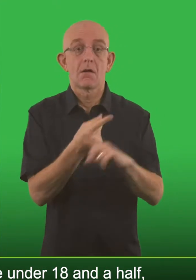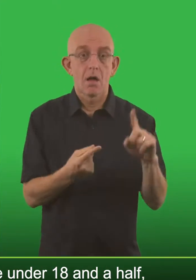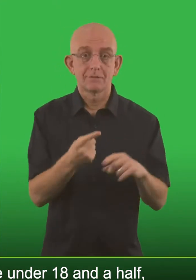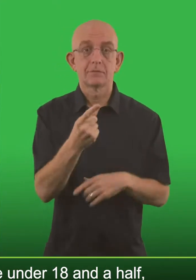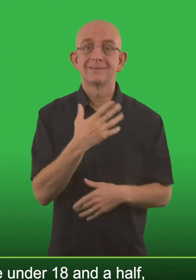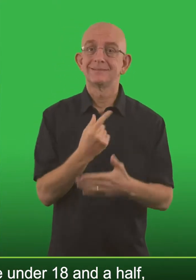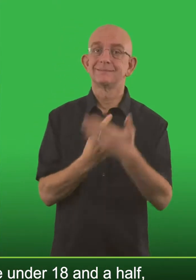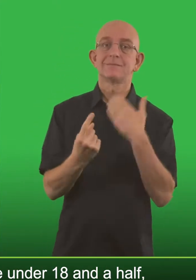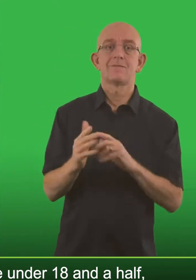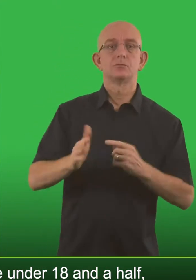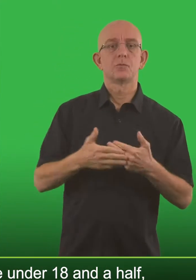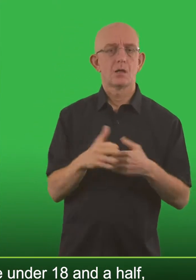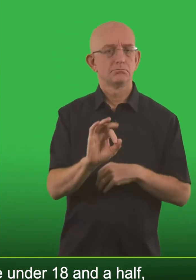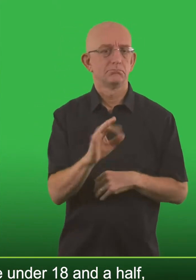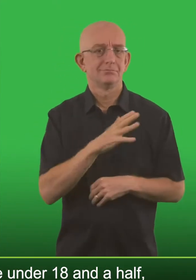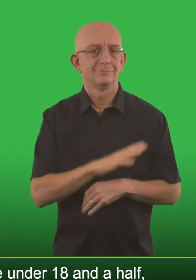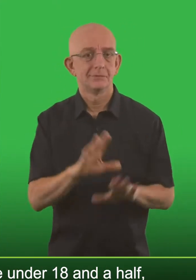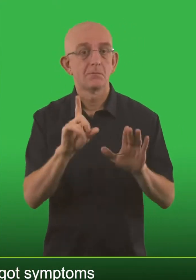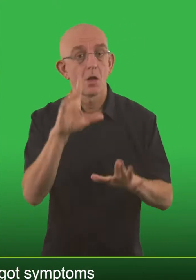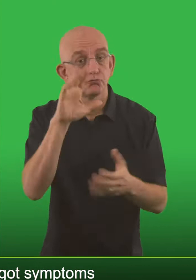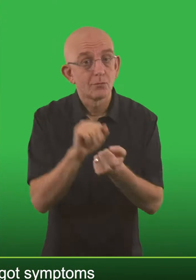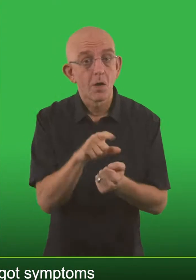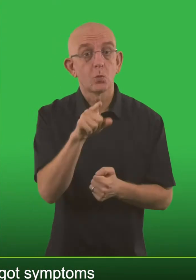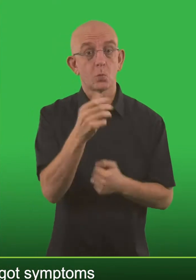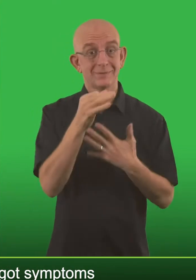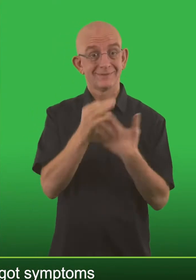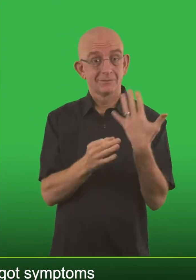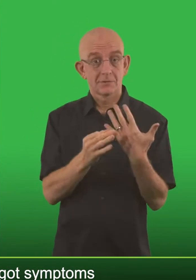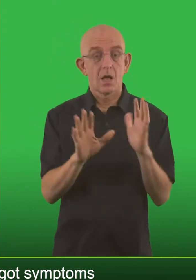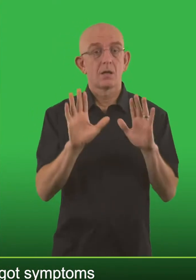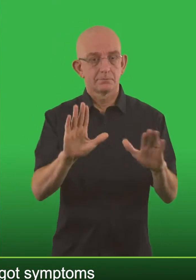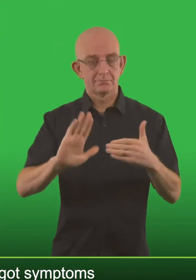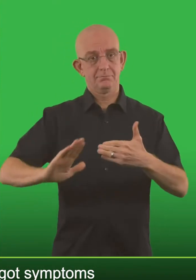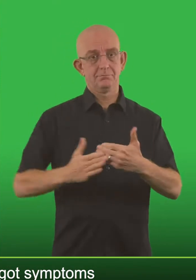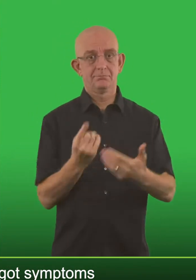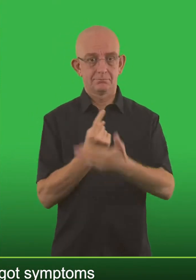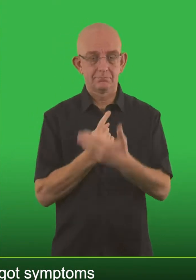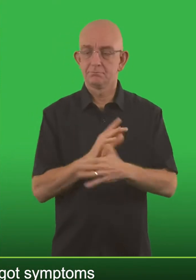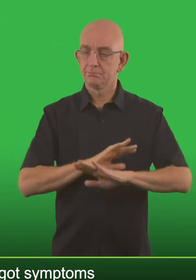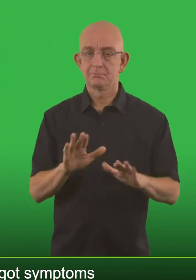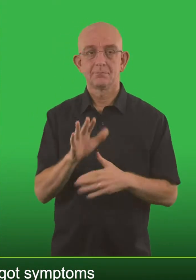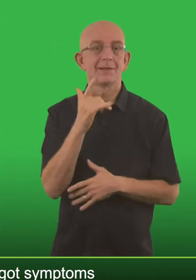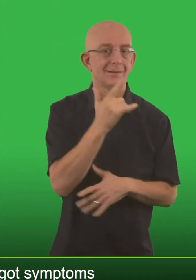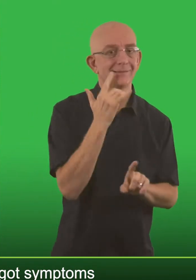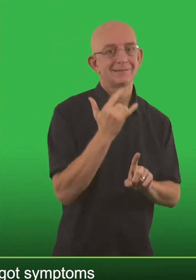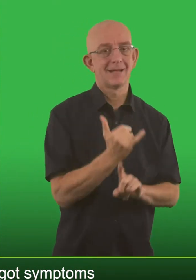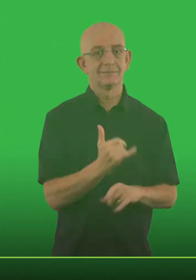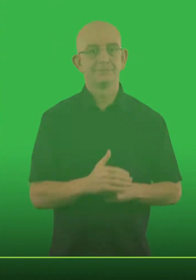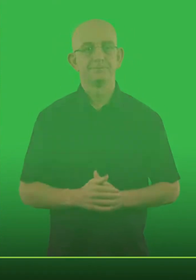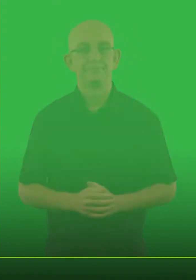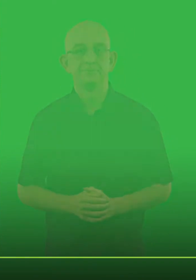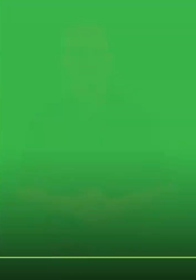under 18.5, then you don't need to self-isolate anymore. But please remember that if you've got symptoms, you do need to self-isolate and get a